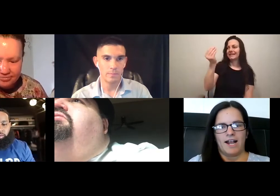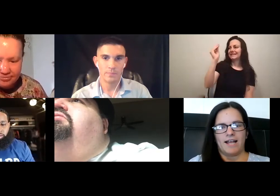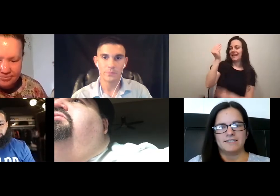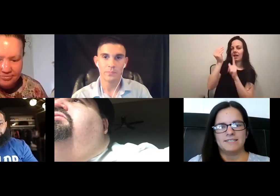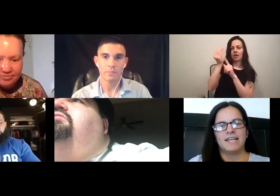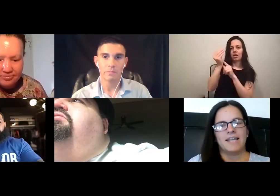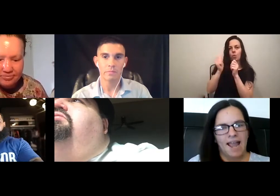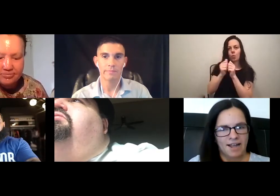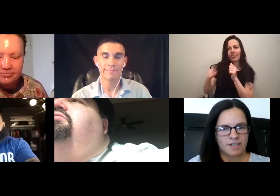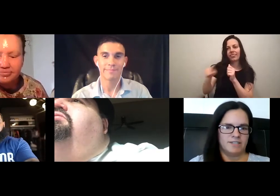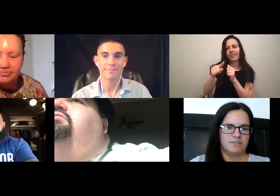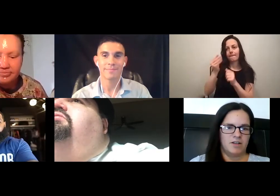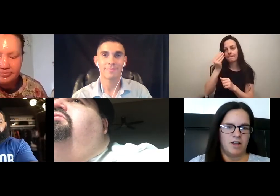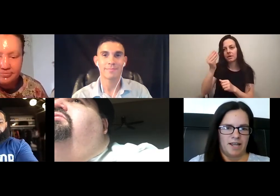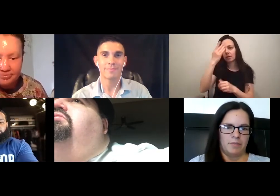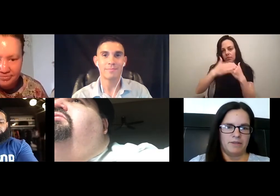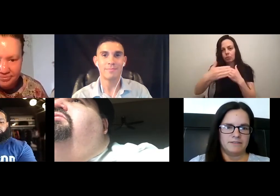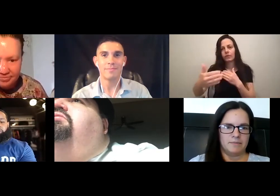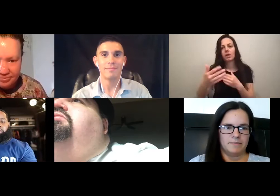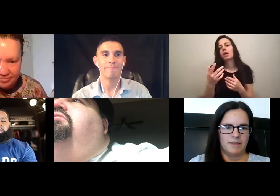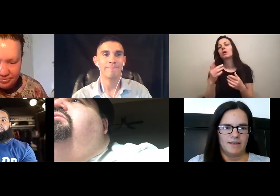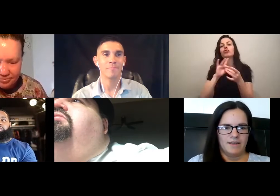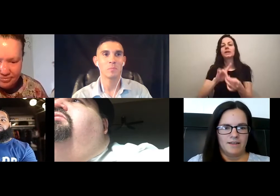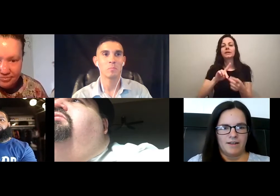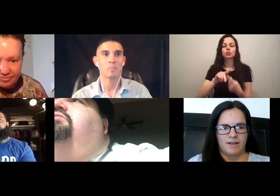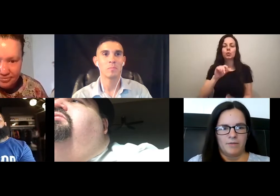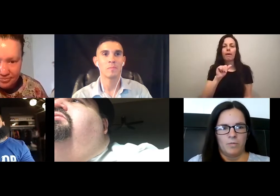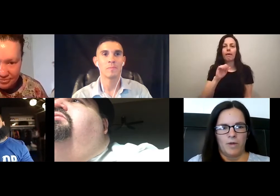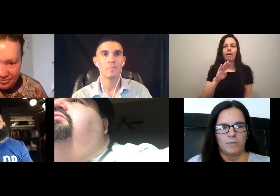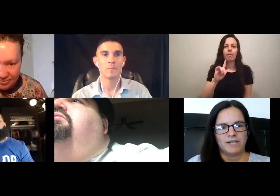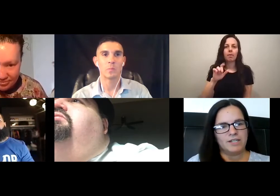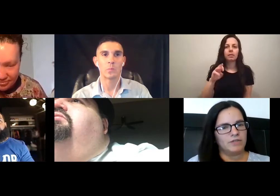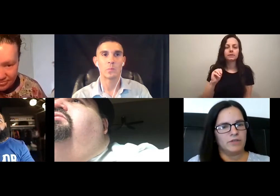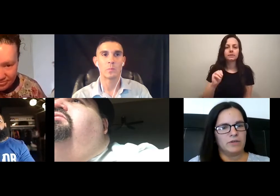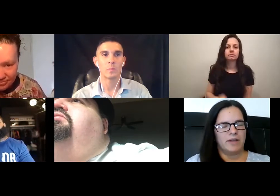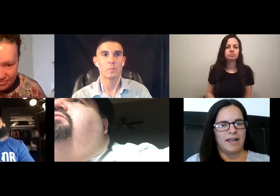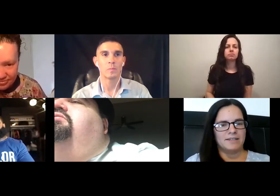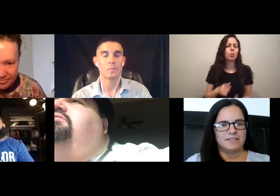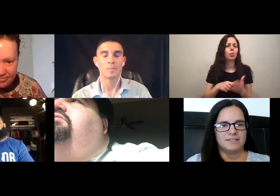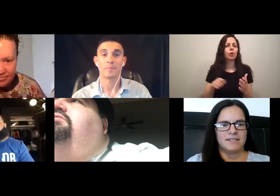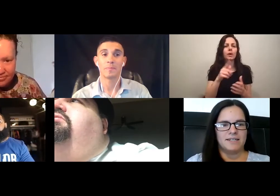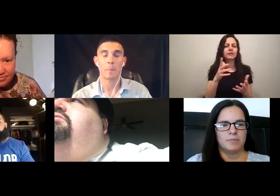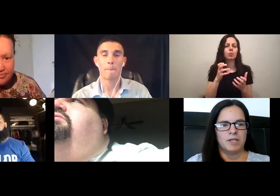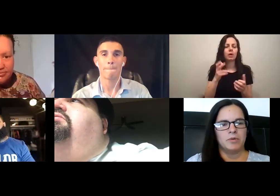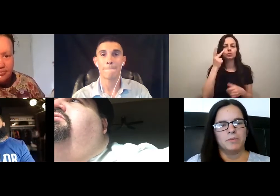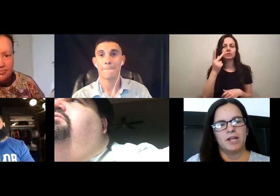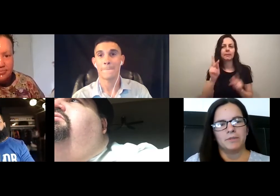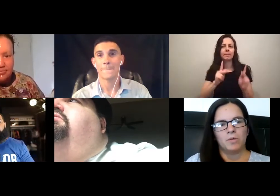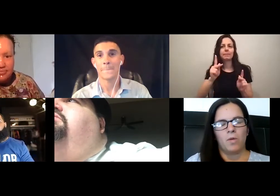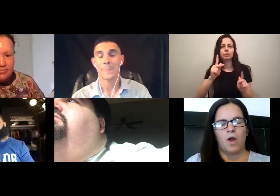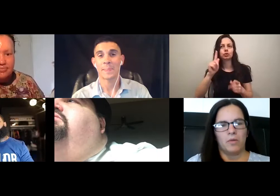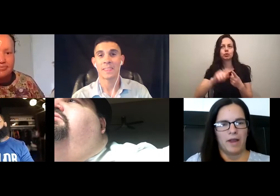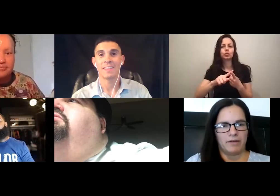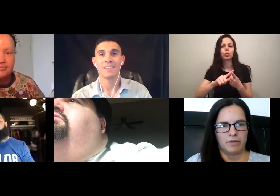far as taking action on ableism? What would each of you like to see people be able